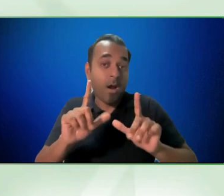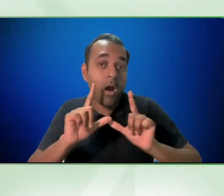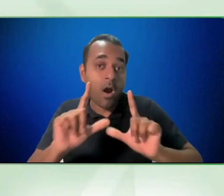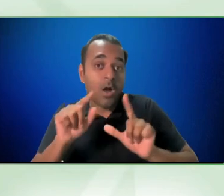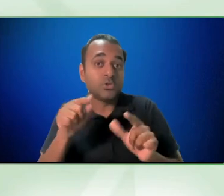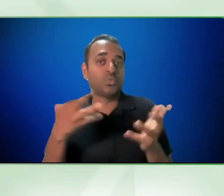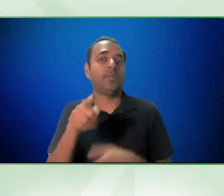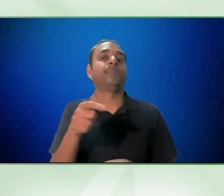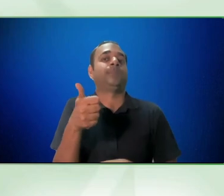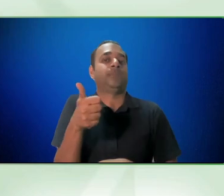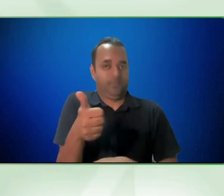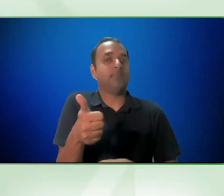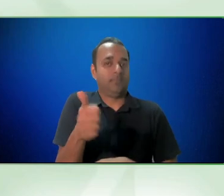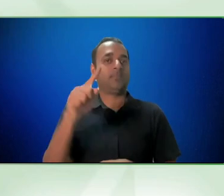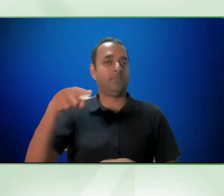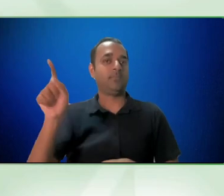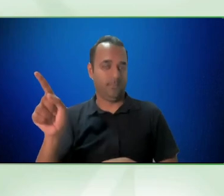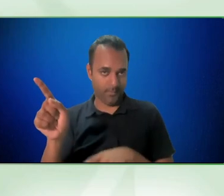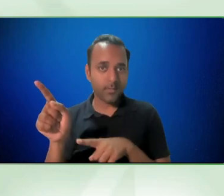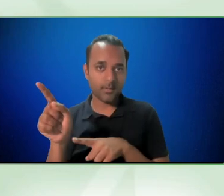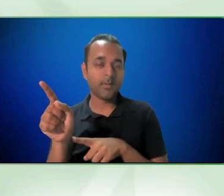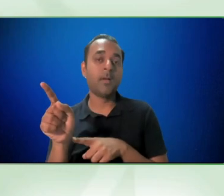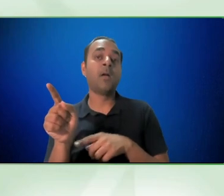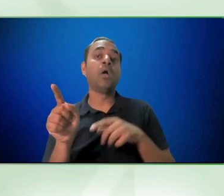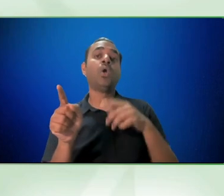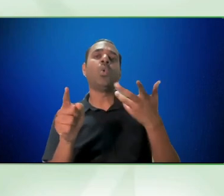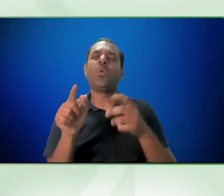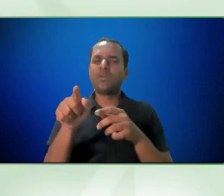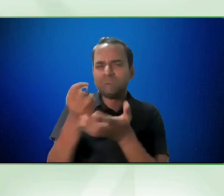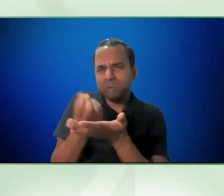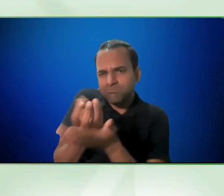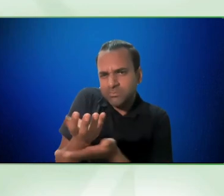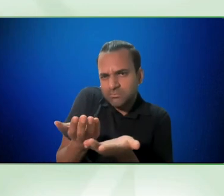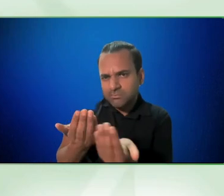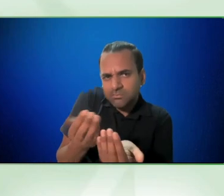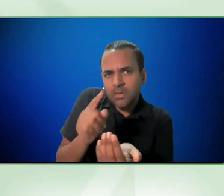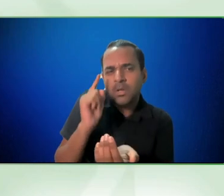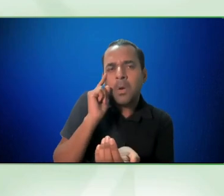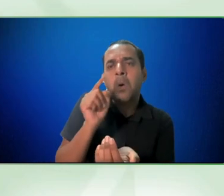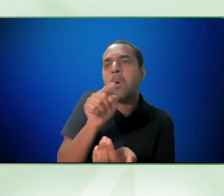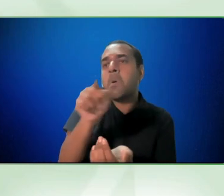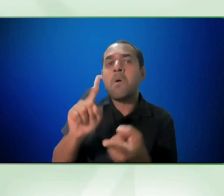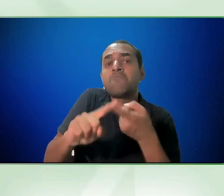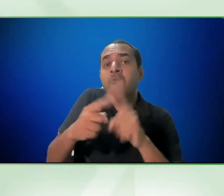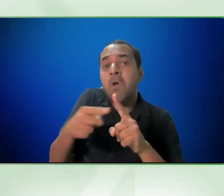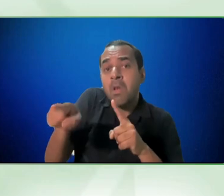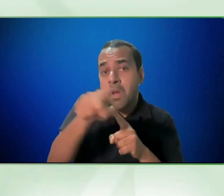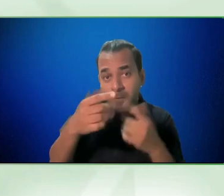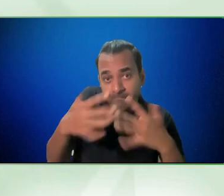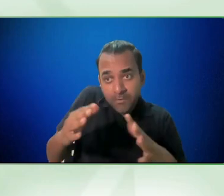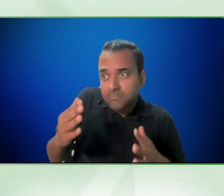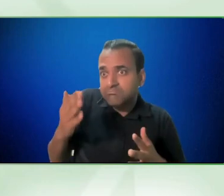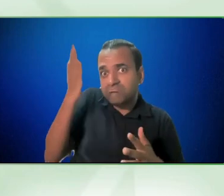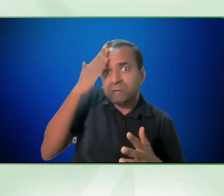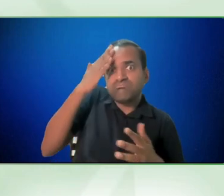working on a pro bono basis, which is just awesome because it resonates with them. They probably have a family member or